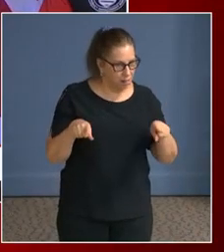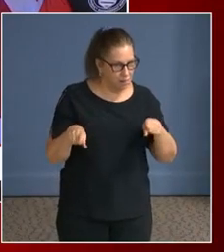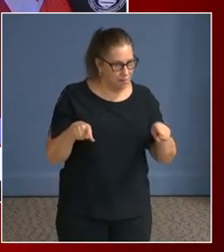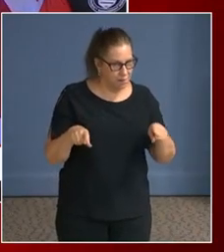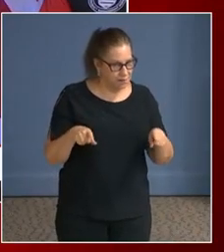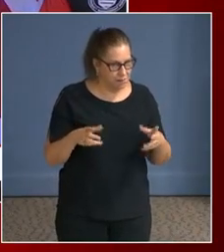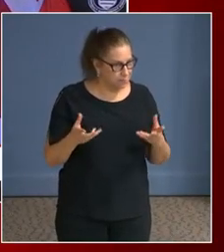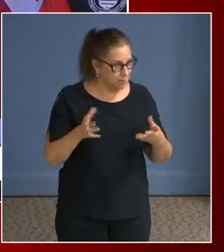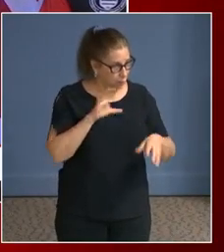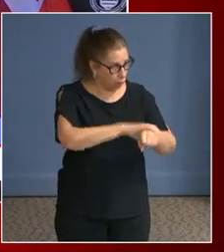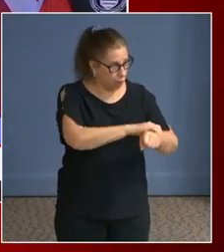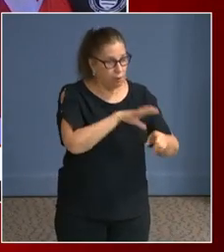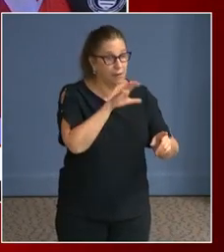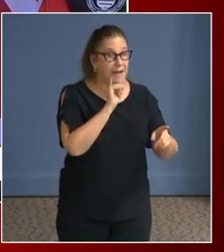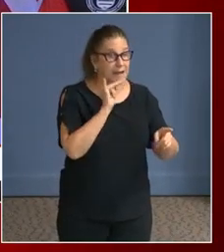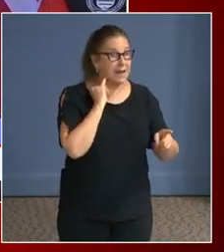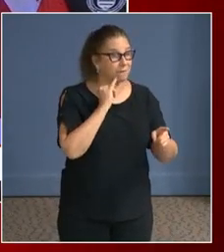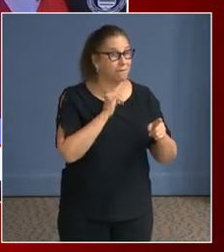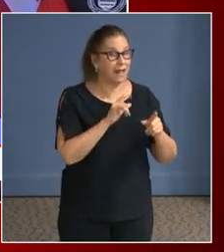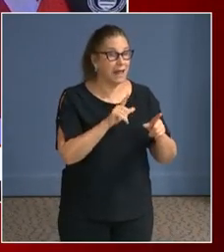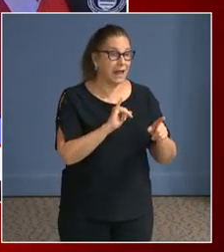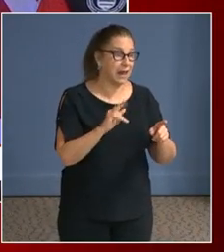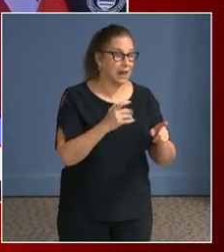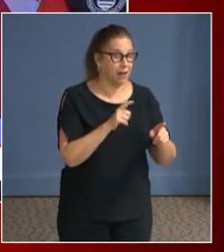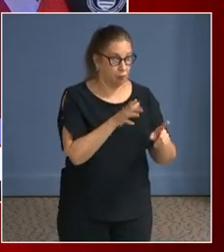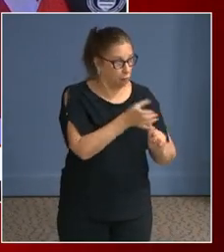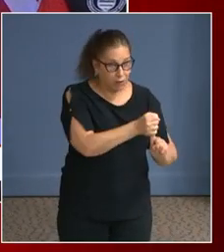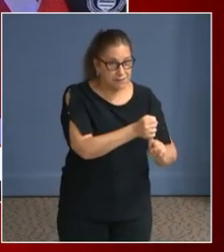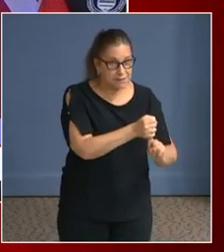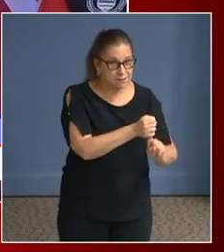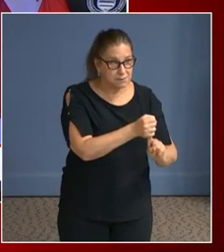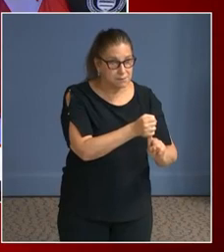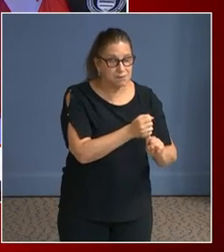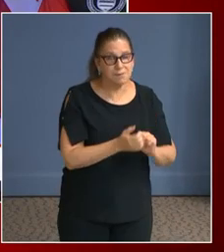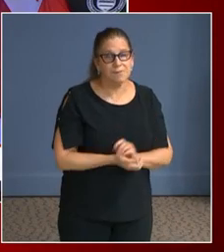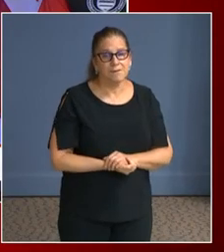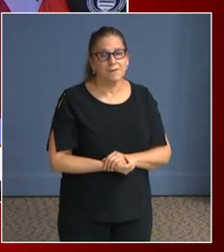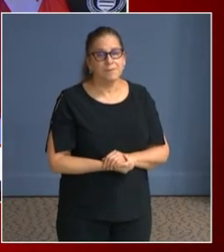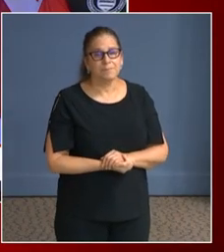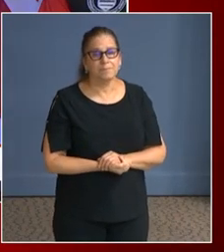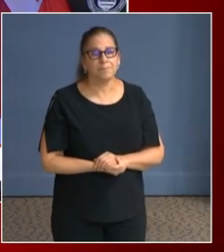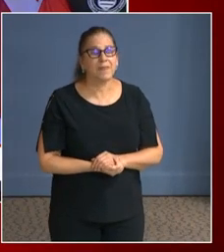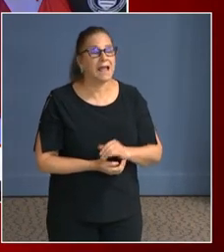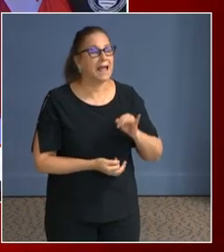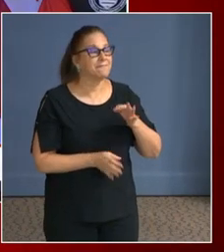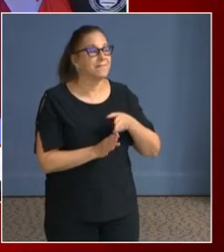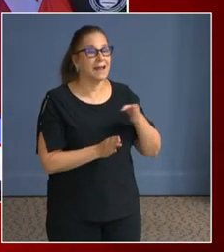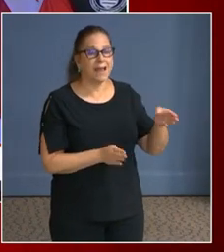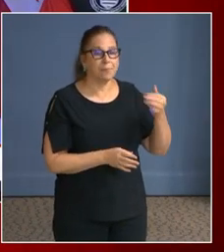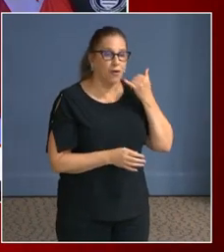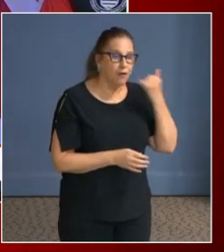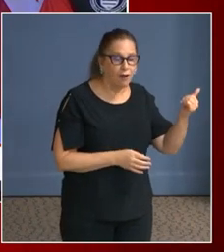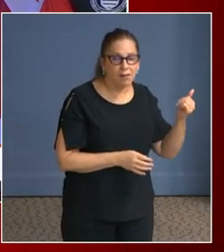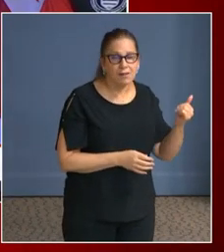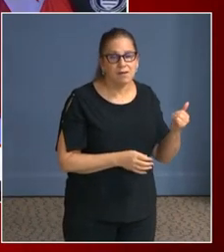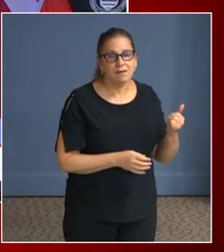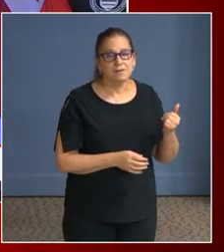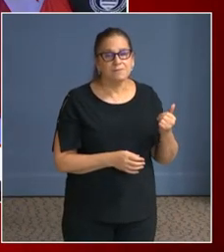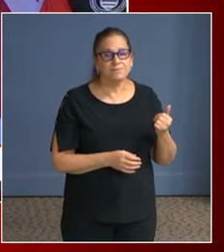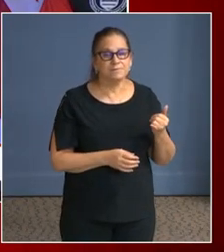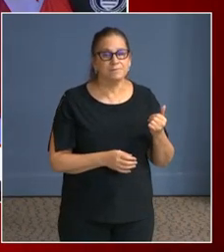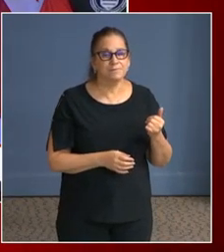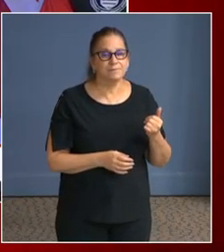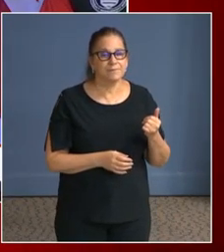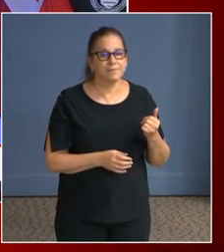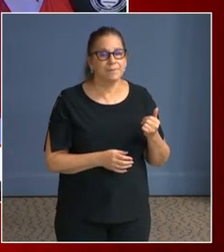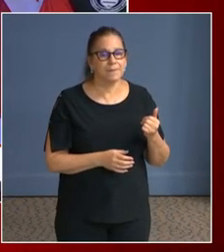Currently, when we go out, we visit and go to neighbors are calling. We've asked people to discontinue the practice of